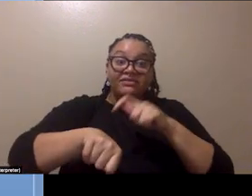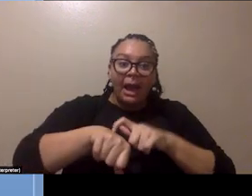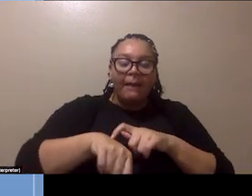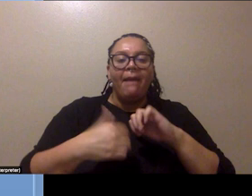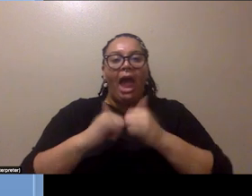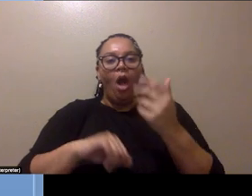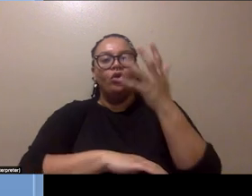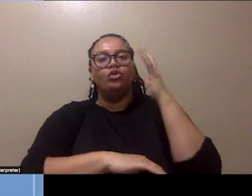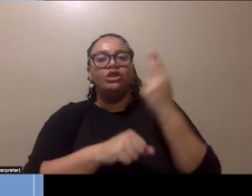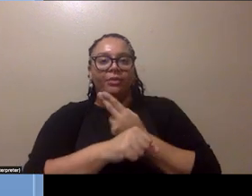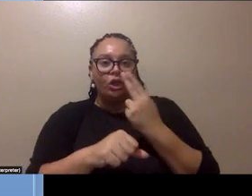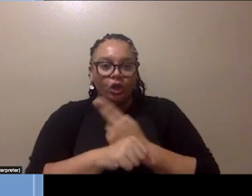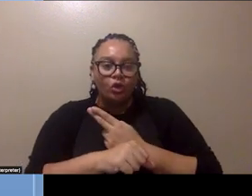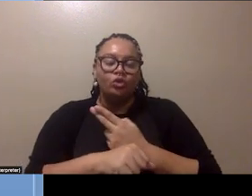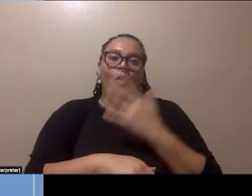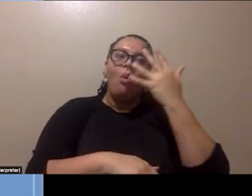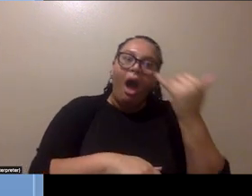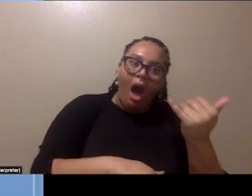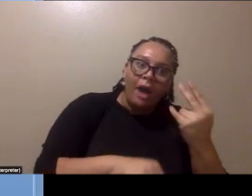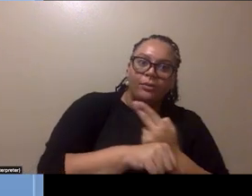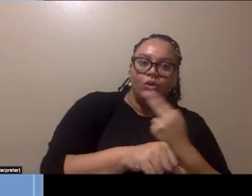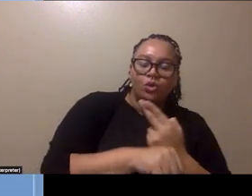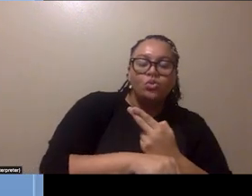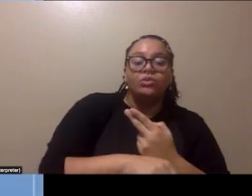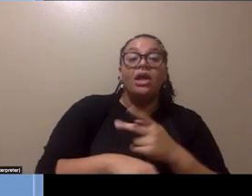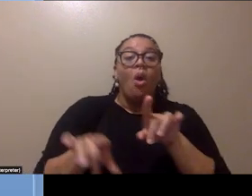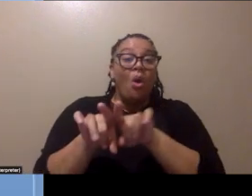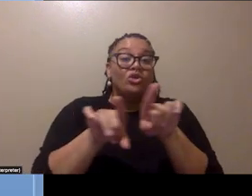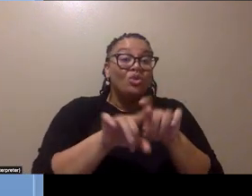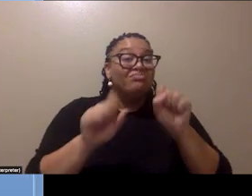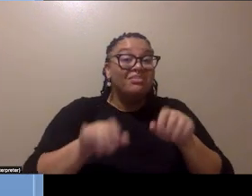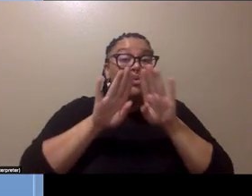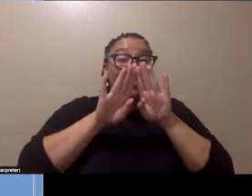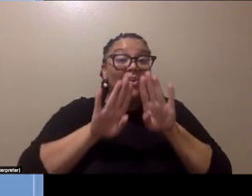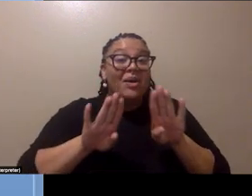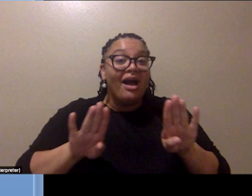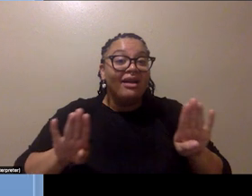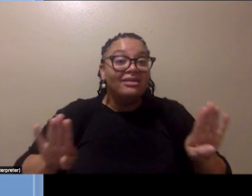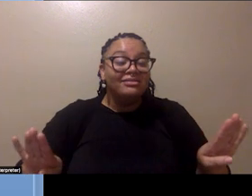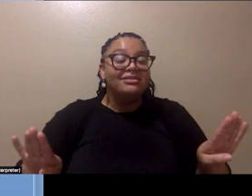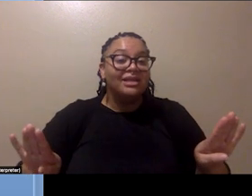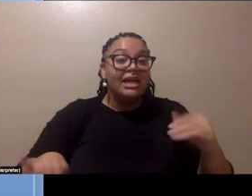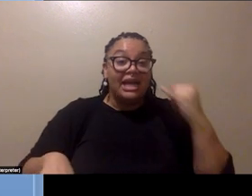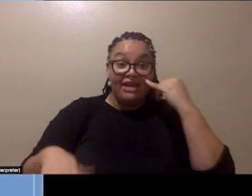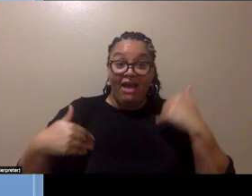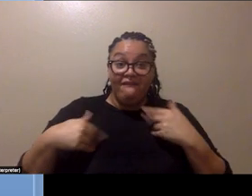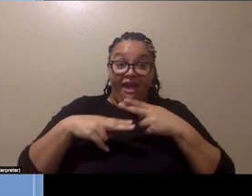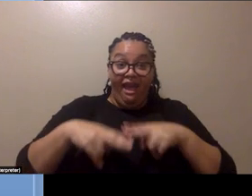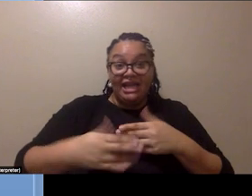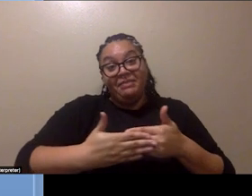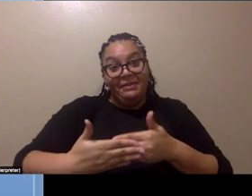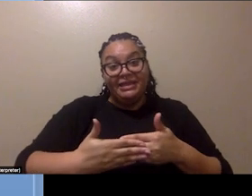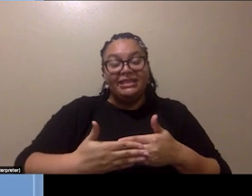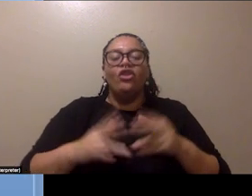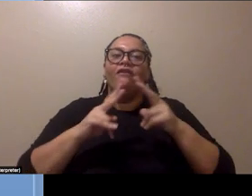to understand and know if snags are being used and how they're being used. Not to mention the fact that they can get very, very quiet,